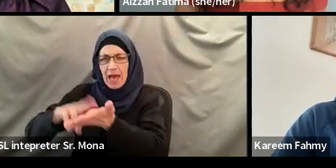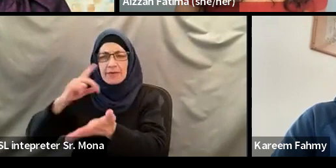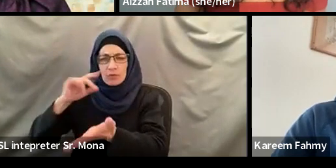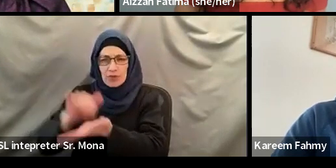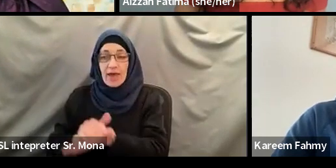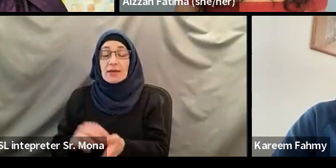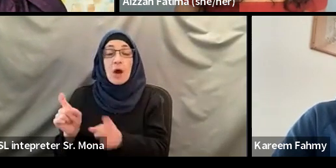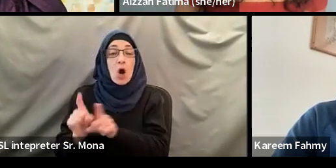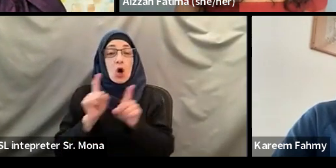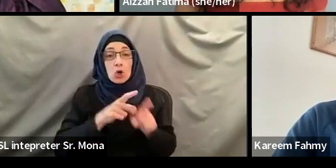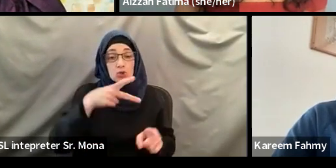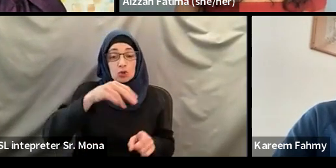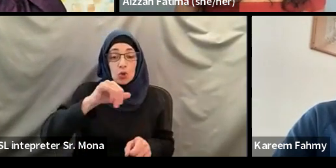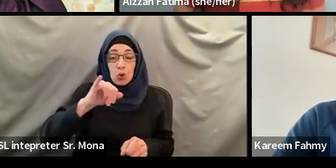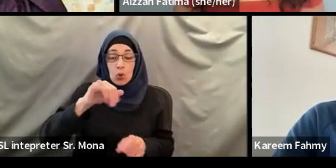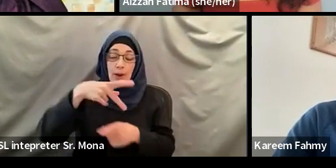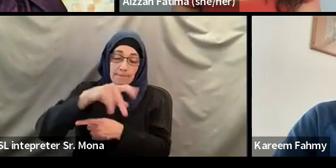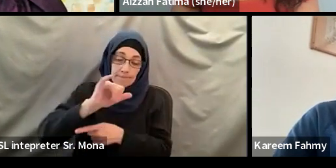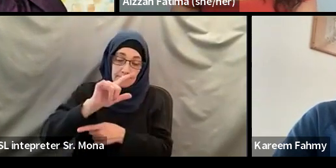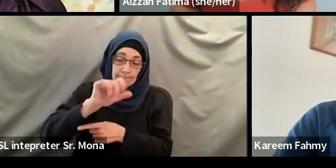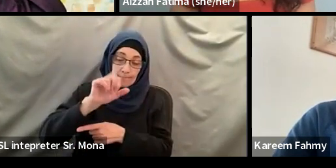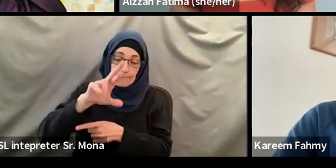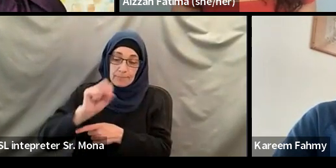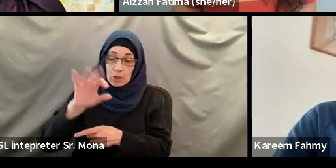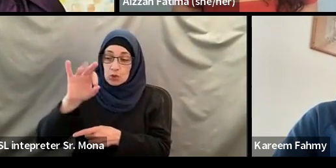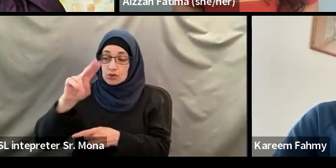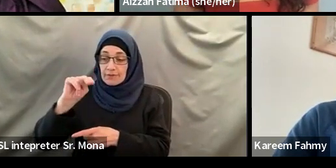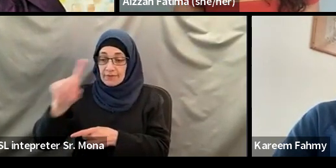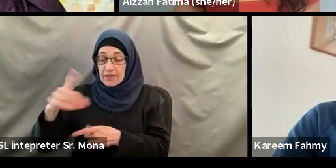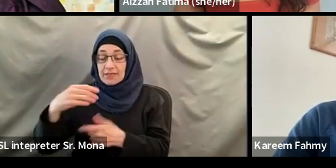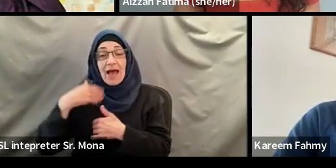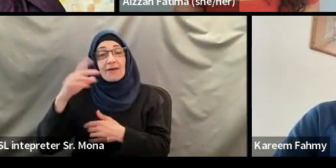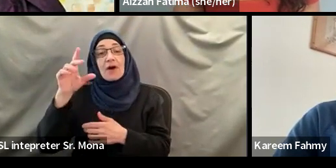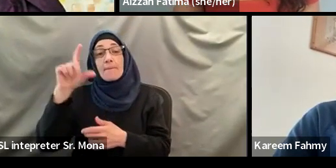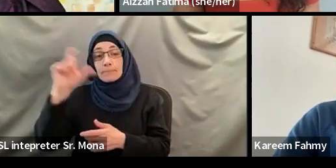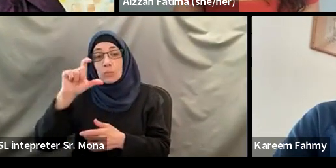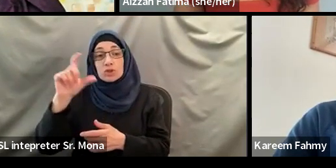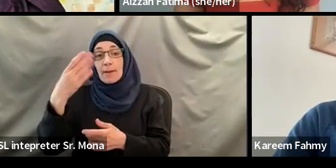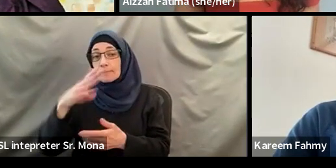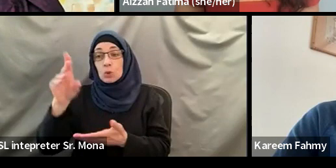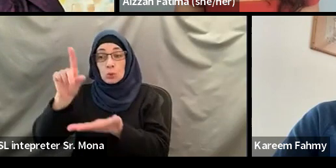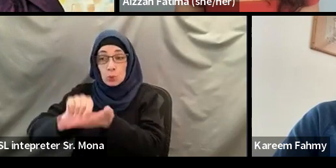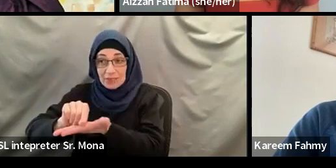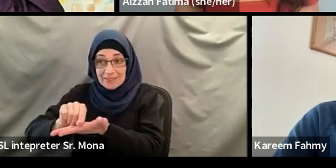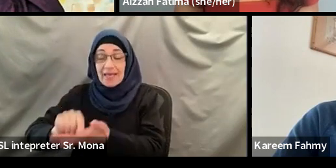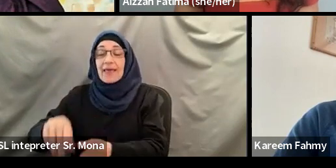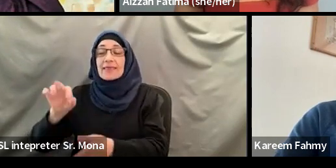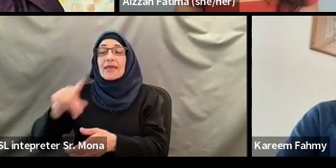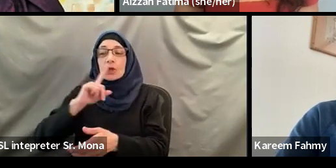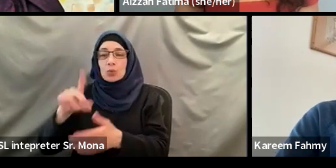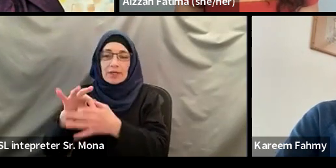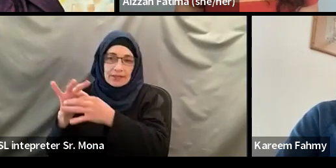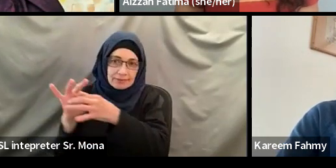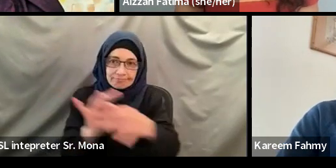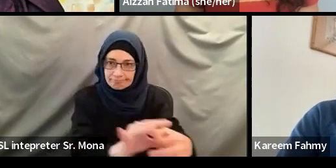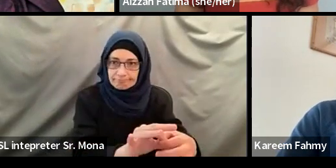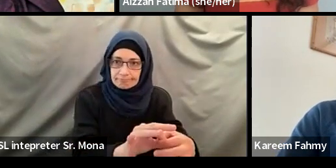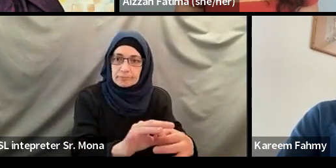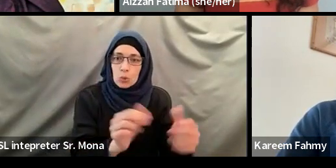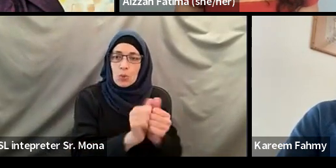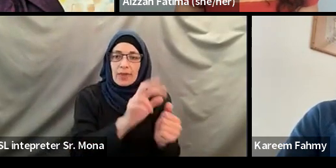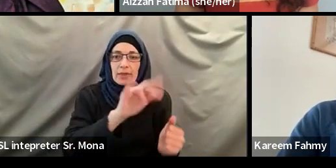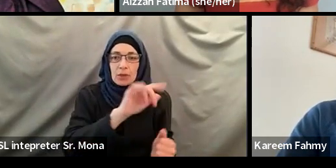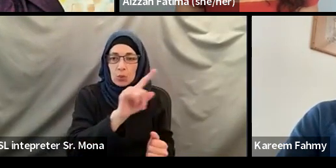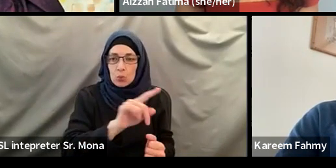mention that the Pillars Fund has something called the Muslim Blueprint, which is the way collaborated in with Riz Ahmed on, that basically